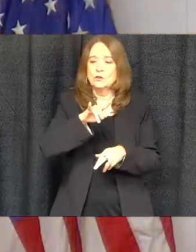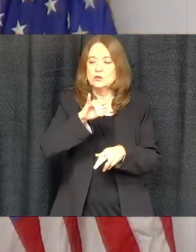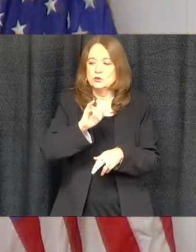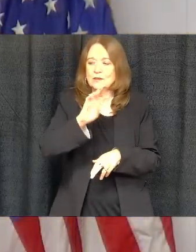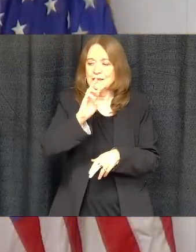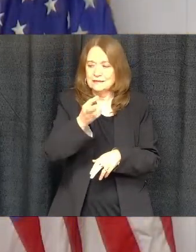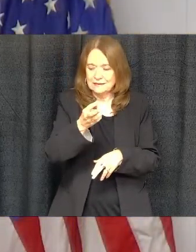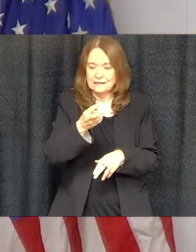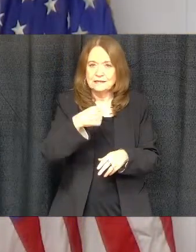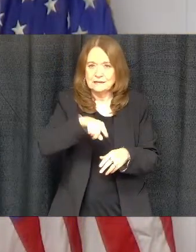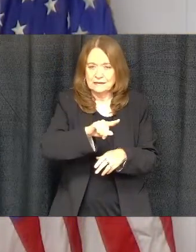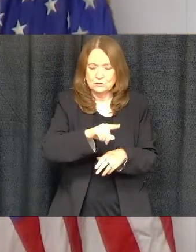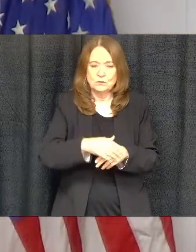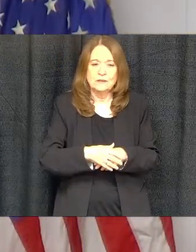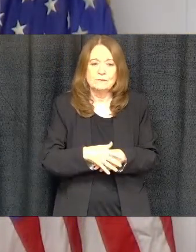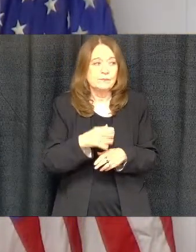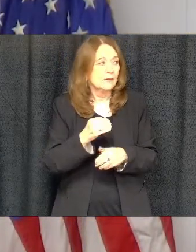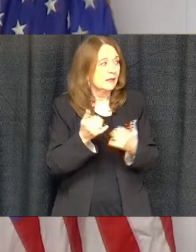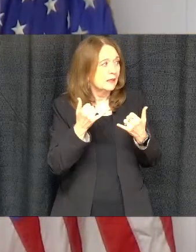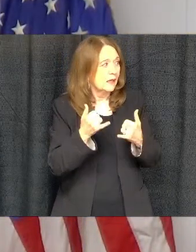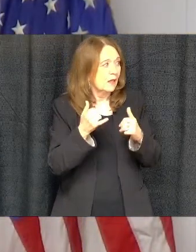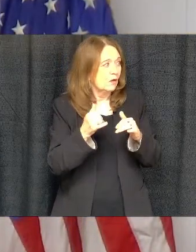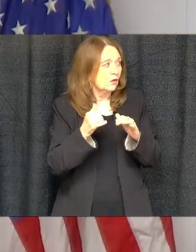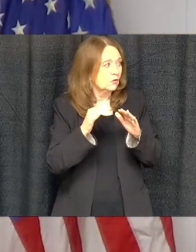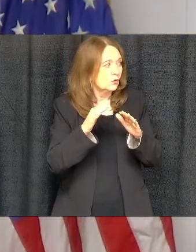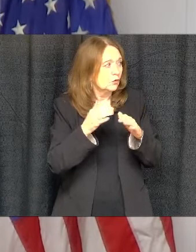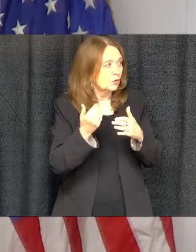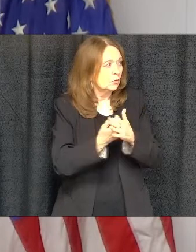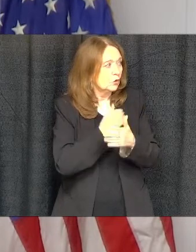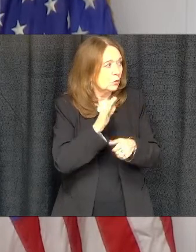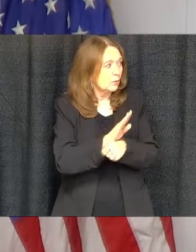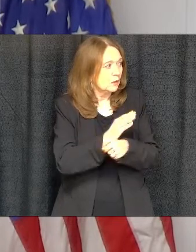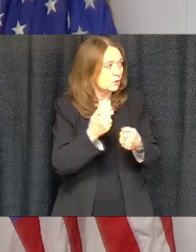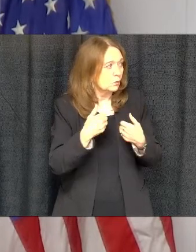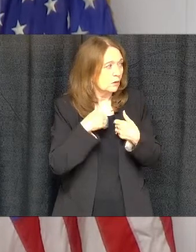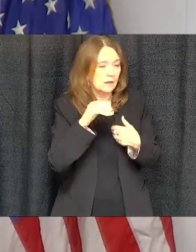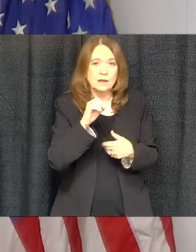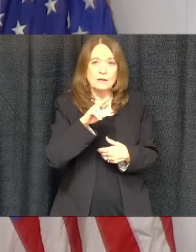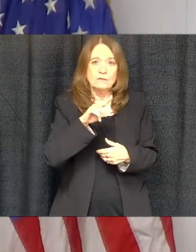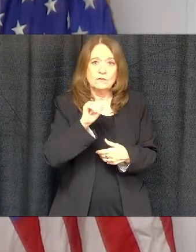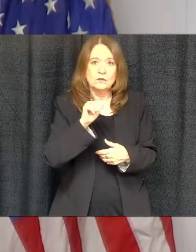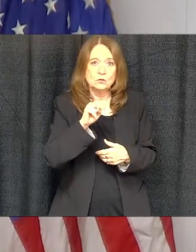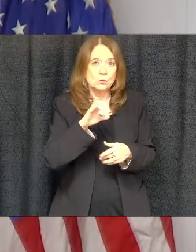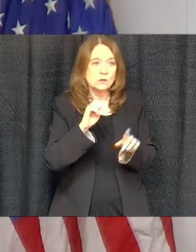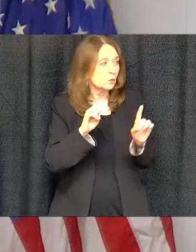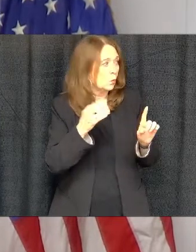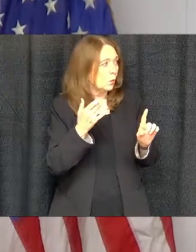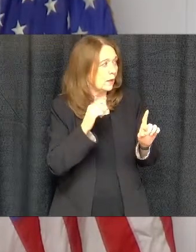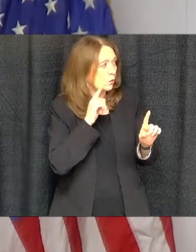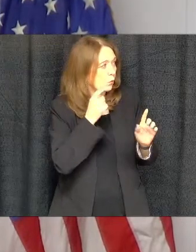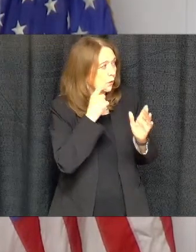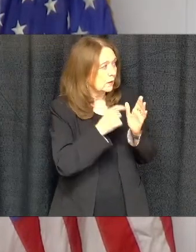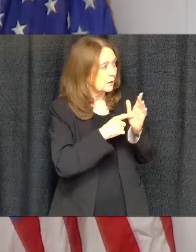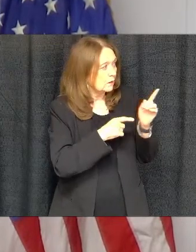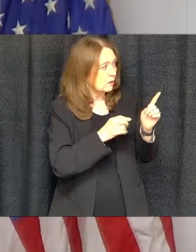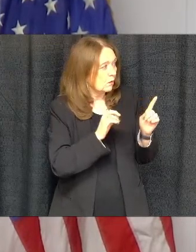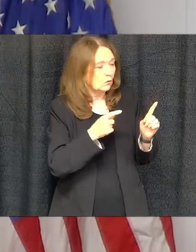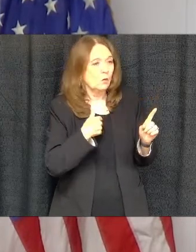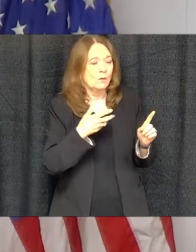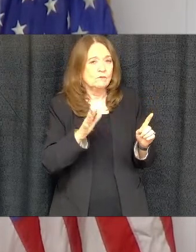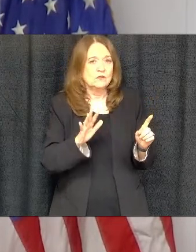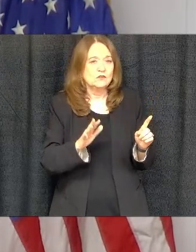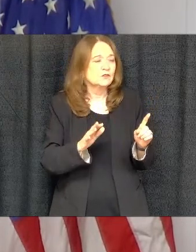under new business, or great minds think alike, we have an ordinance. Oh, you're recognized?